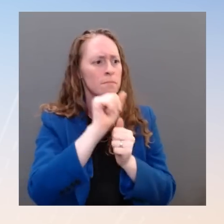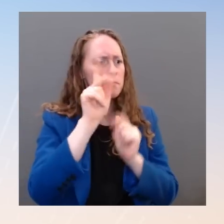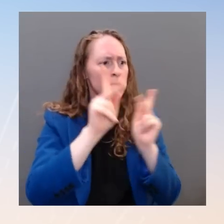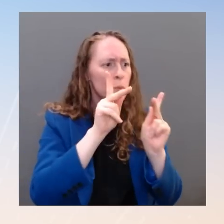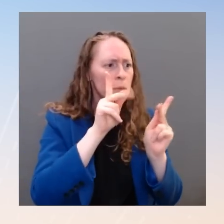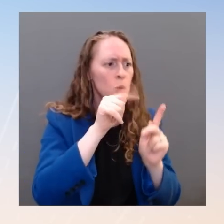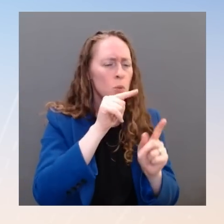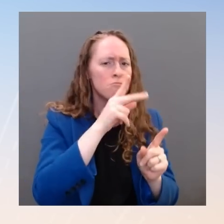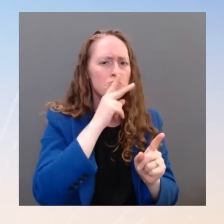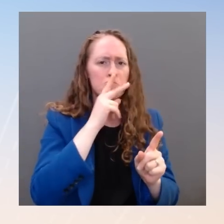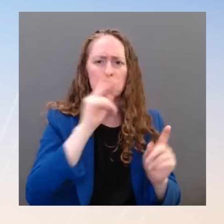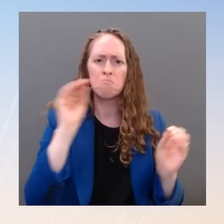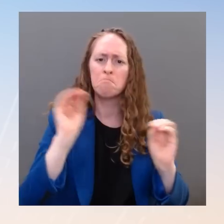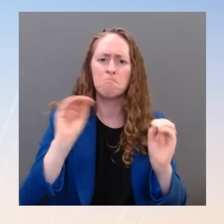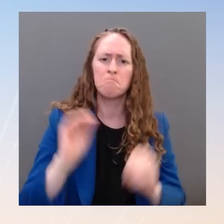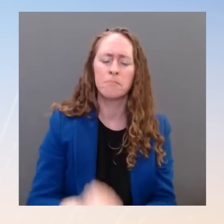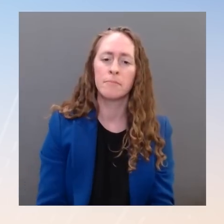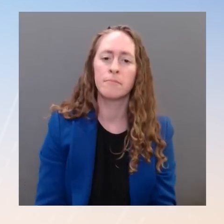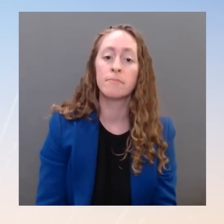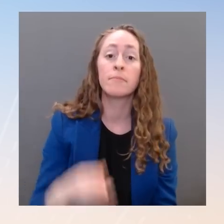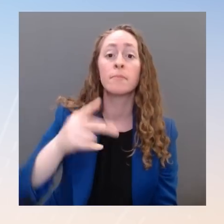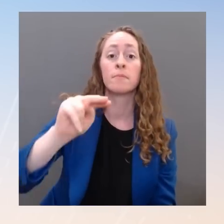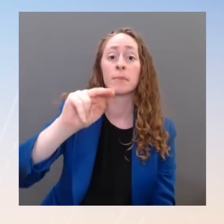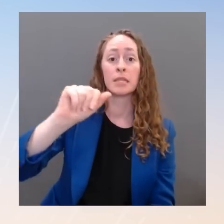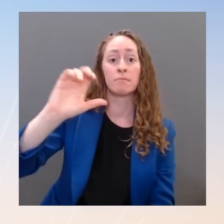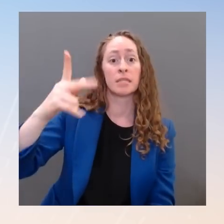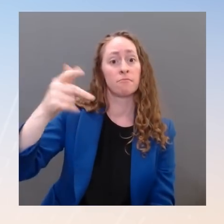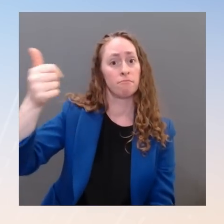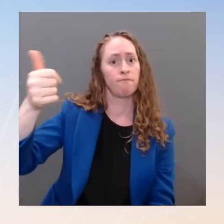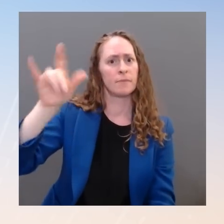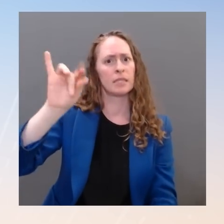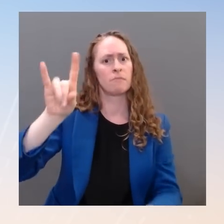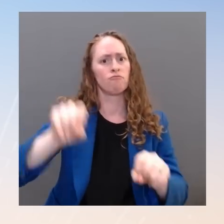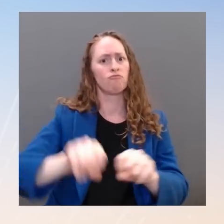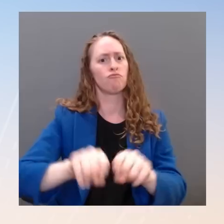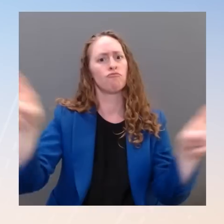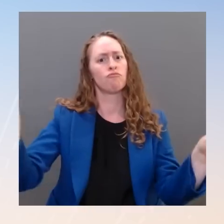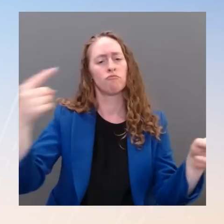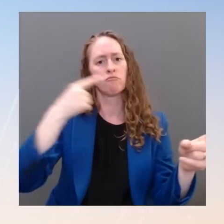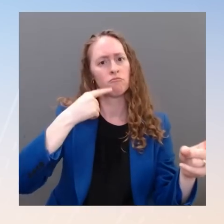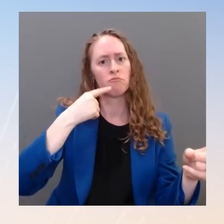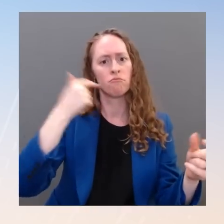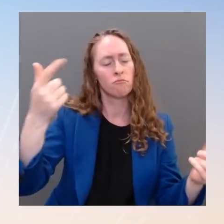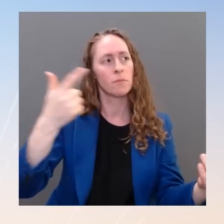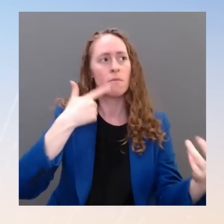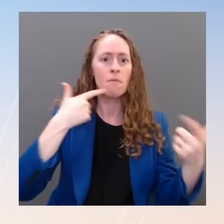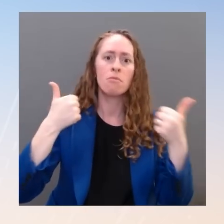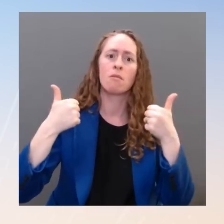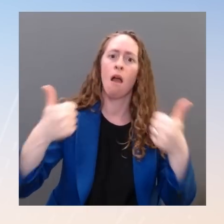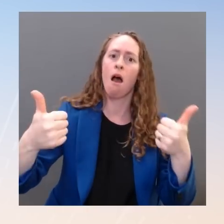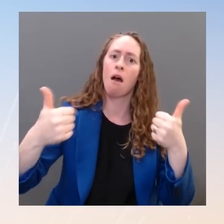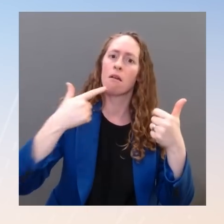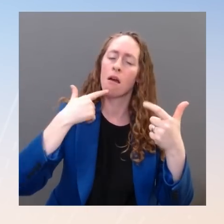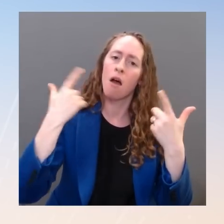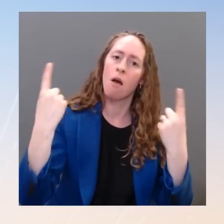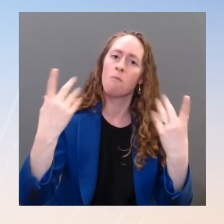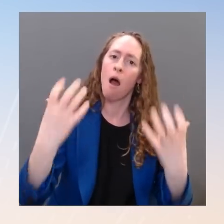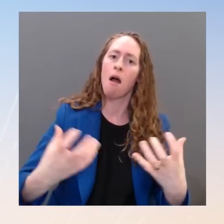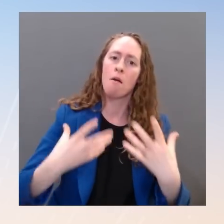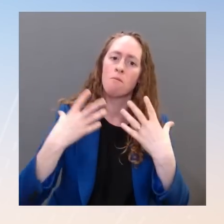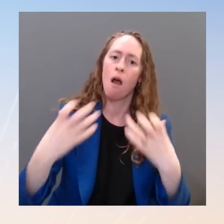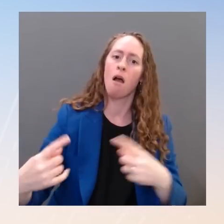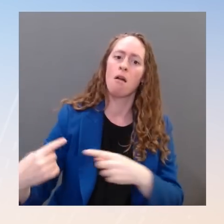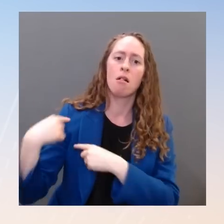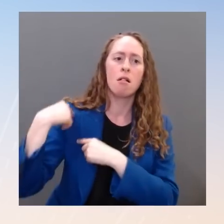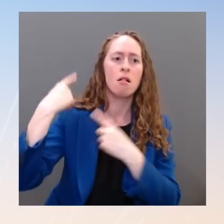statement saying for decades the tobacco industry has been targeting African Americans and have contributed to the skyrocketing rates of heart disease, stroke,